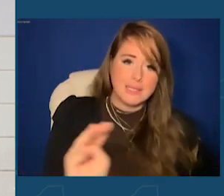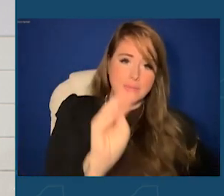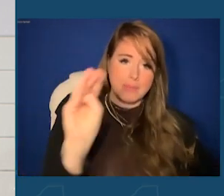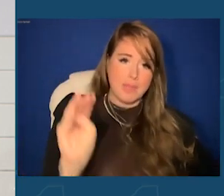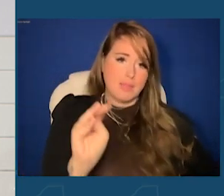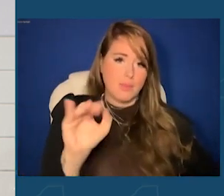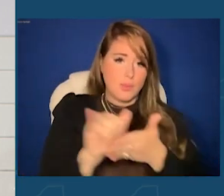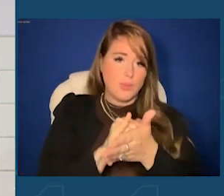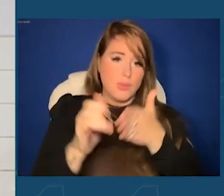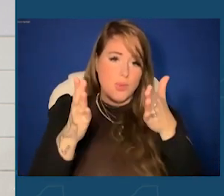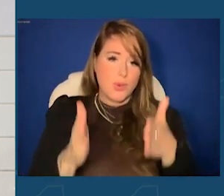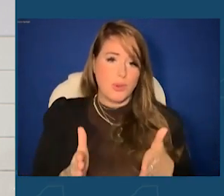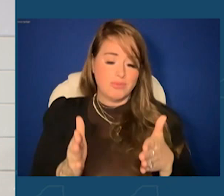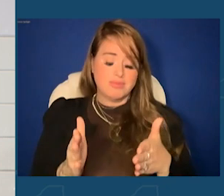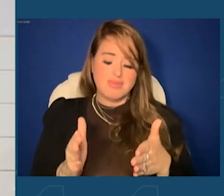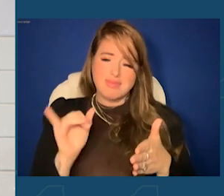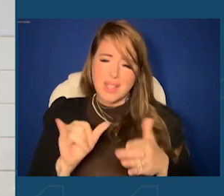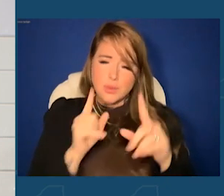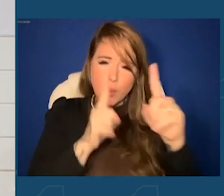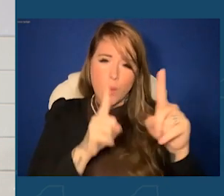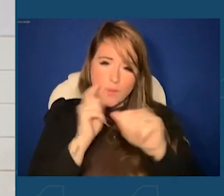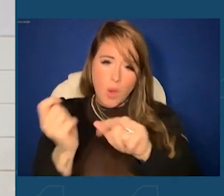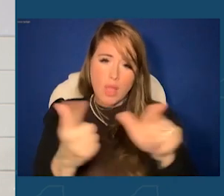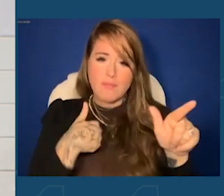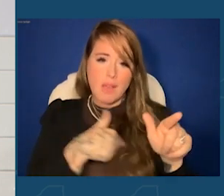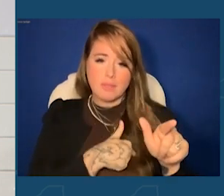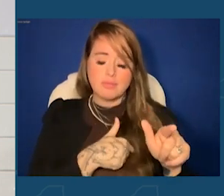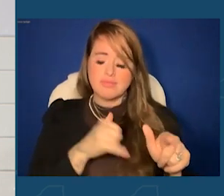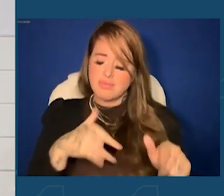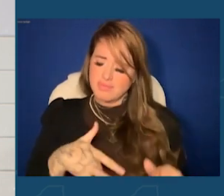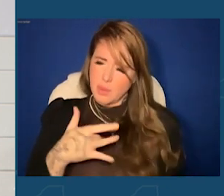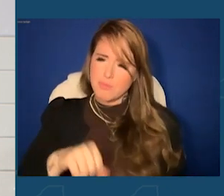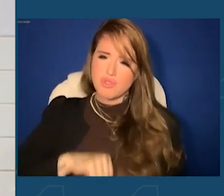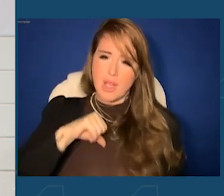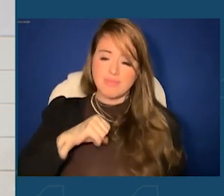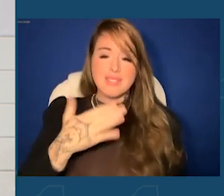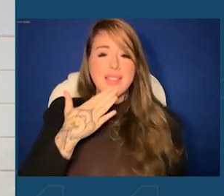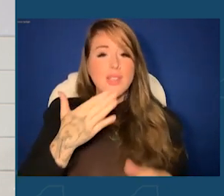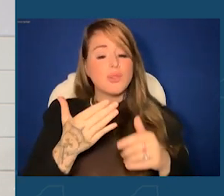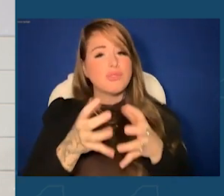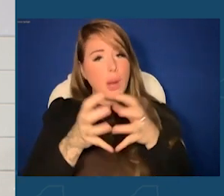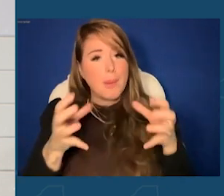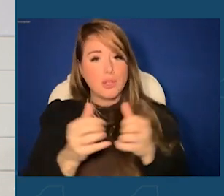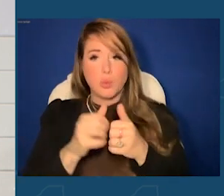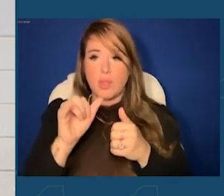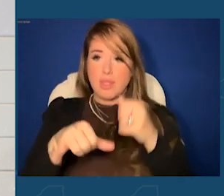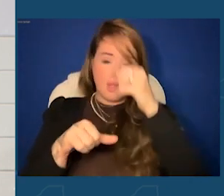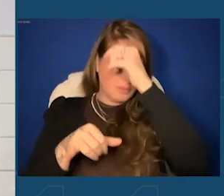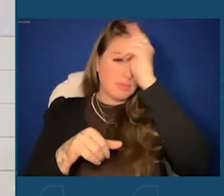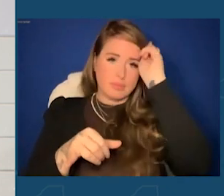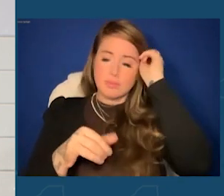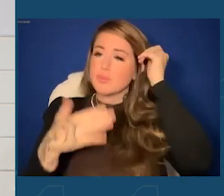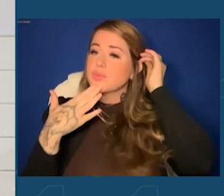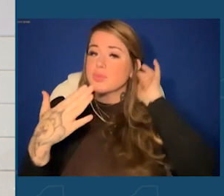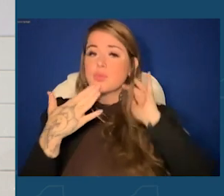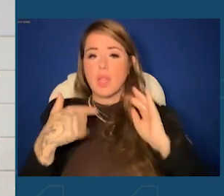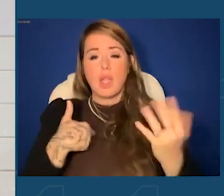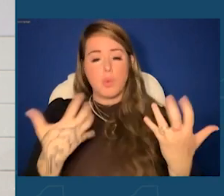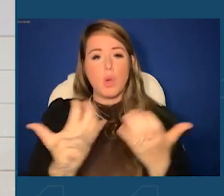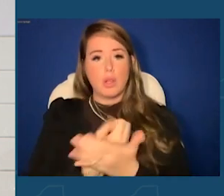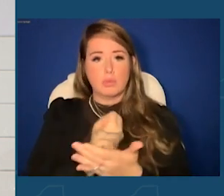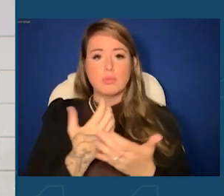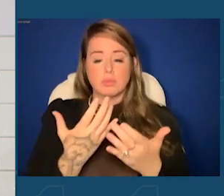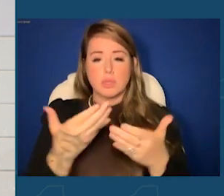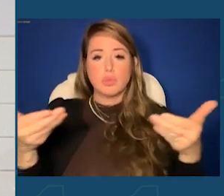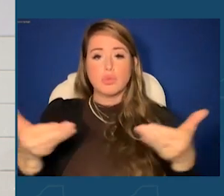something we can all strive for and be proud of. Thank you very much. And with that, thank you. I want to